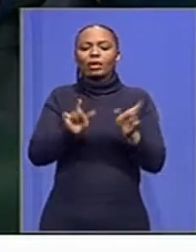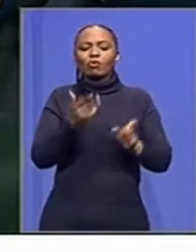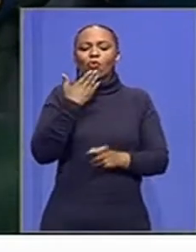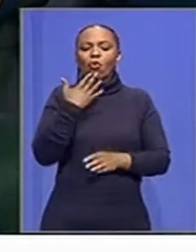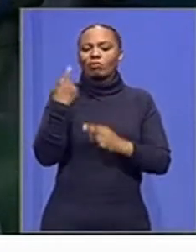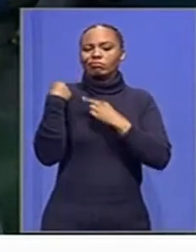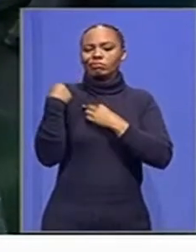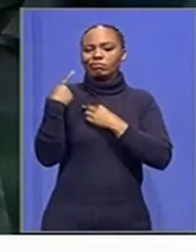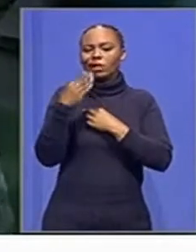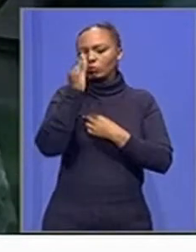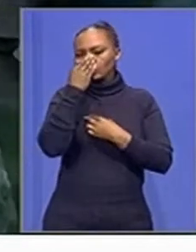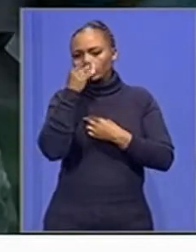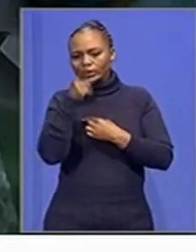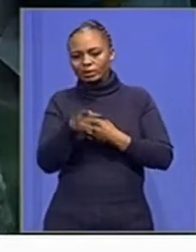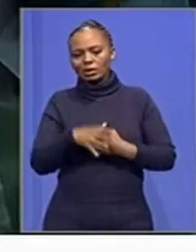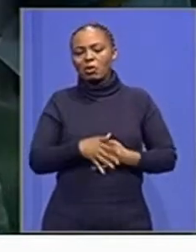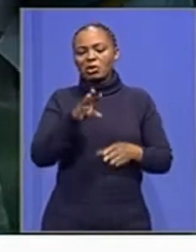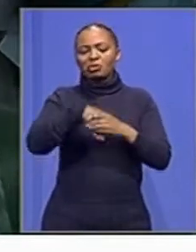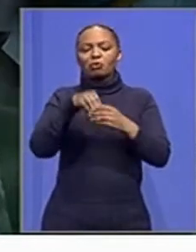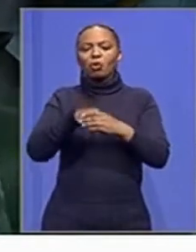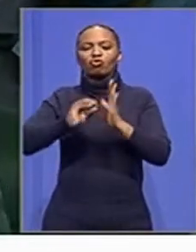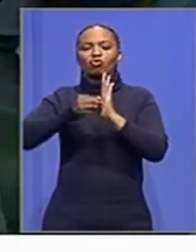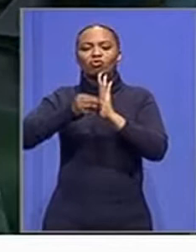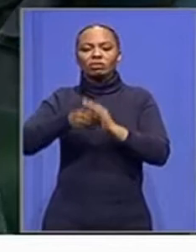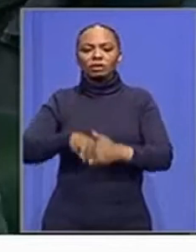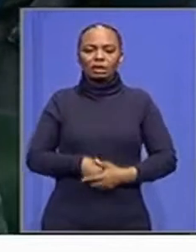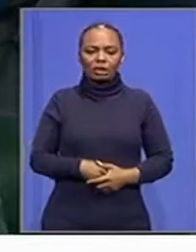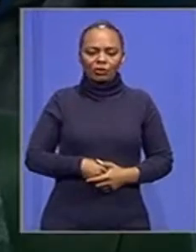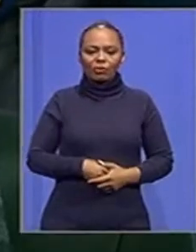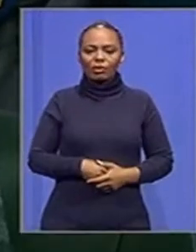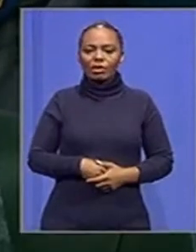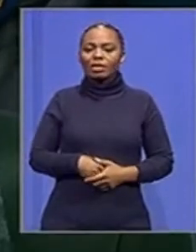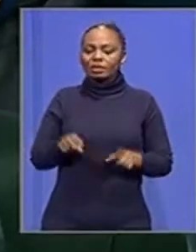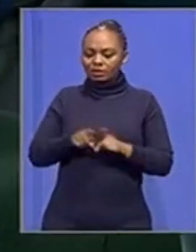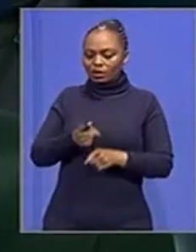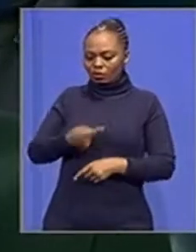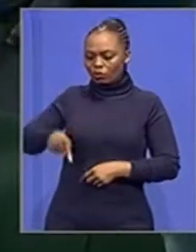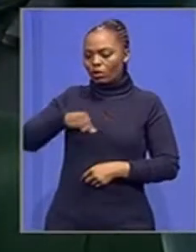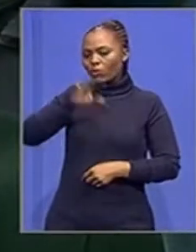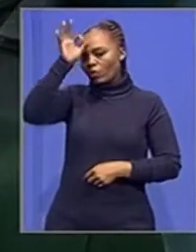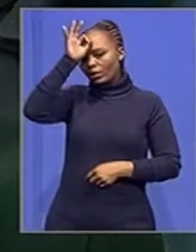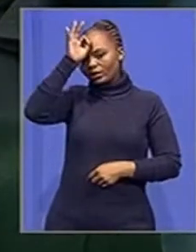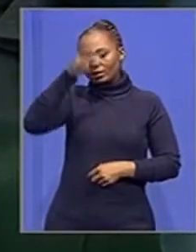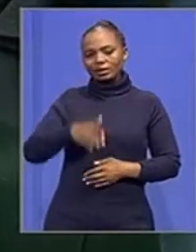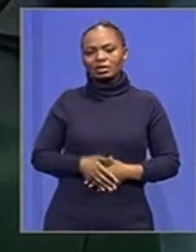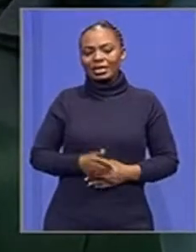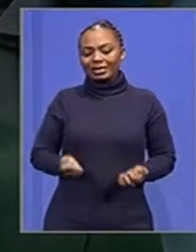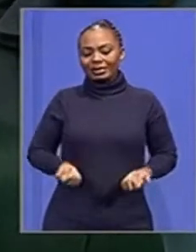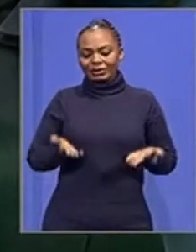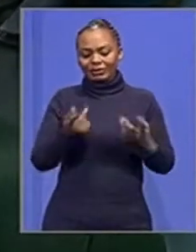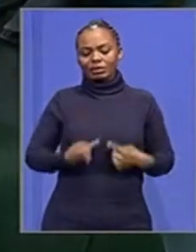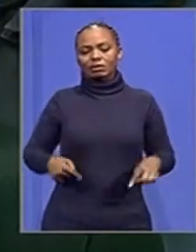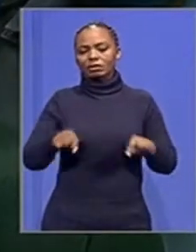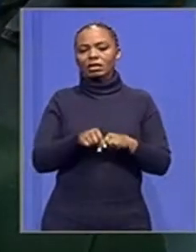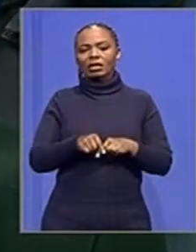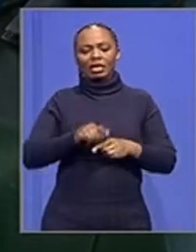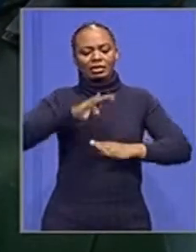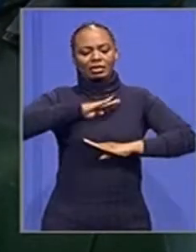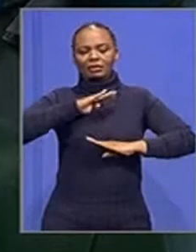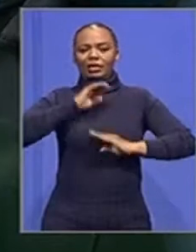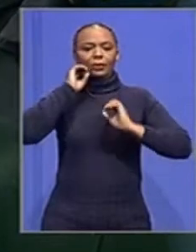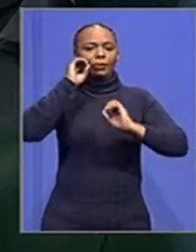police management here, we are not ourselves not very satisfied with our reaction in terms of arresting people